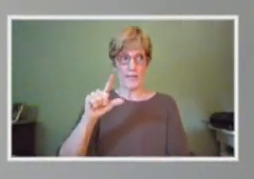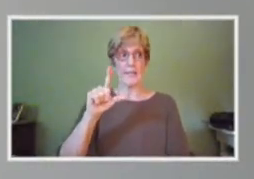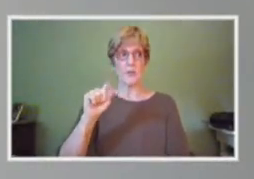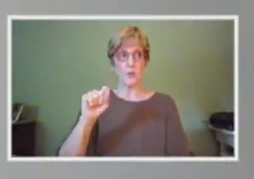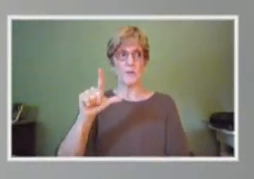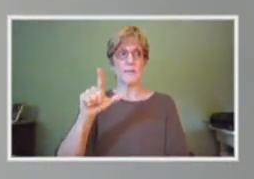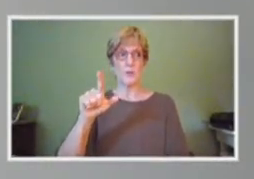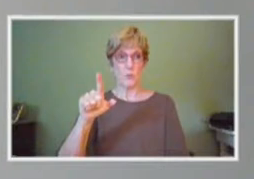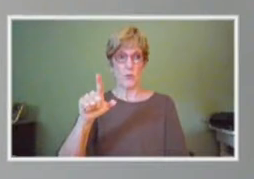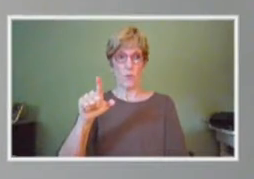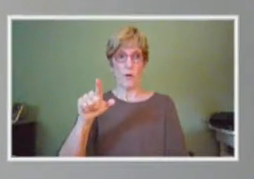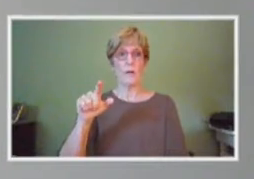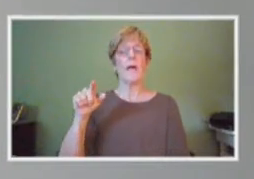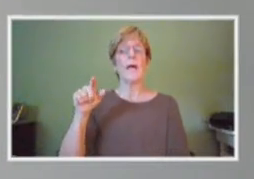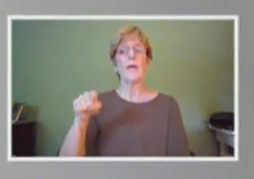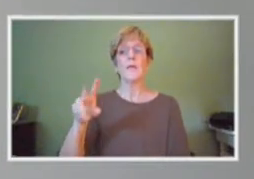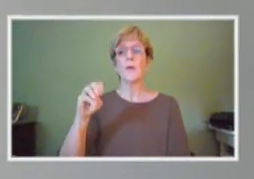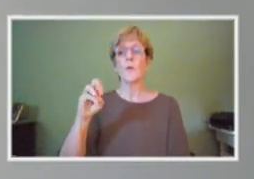there were